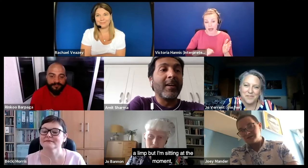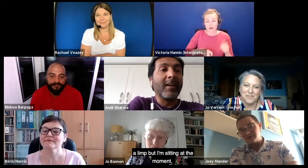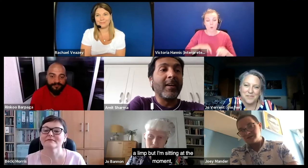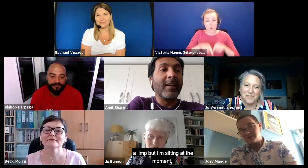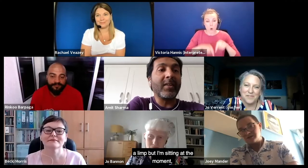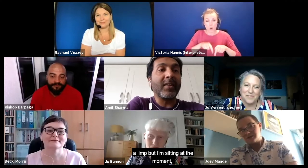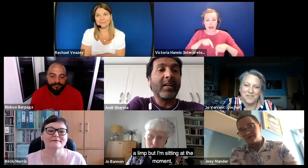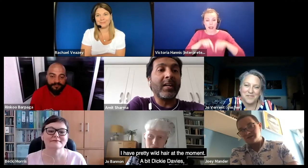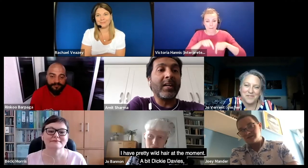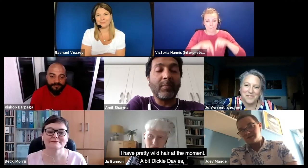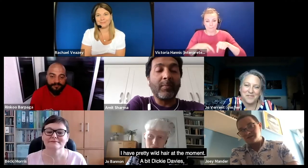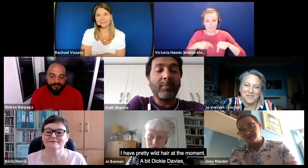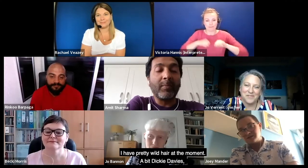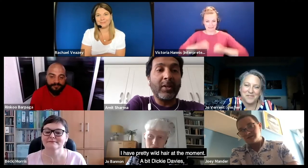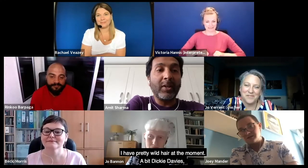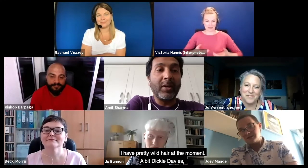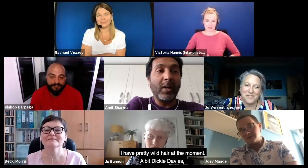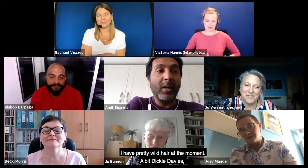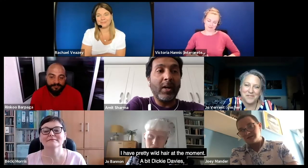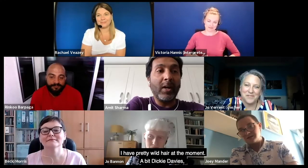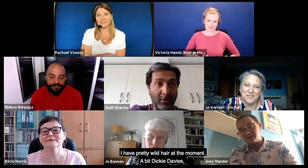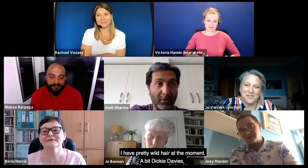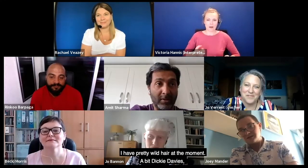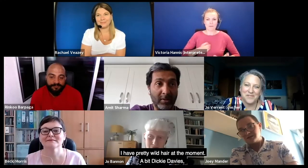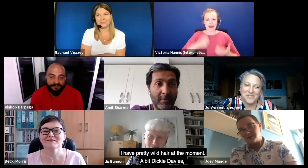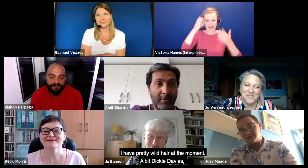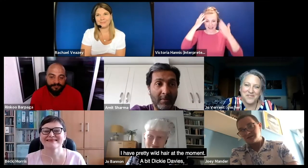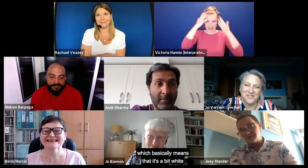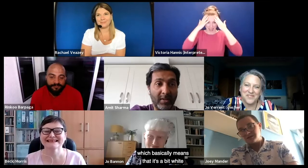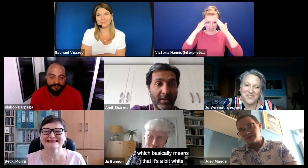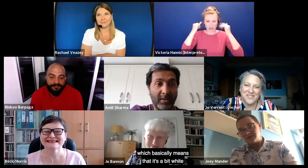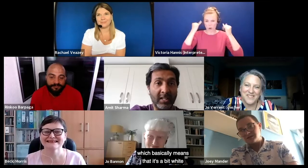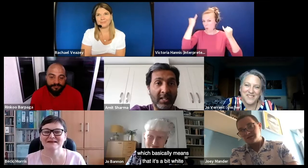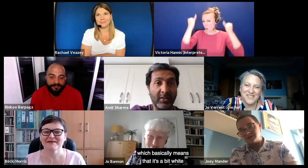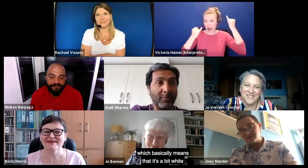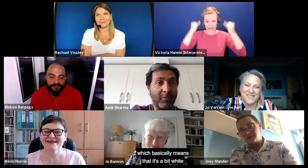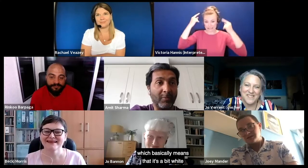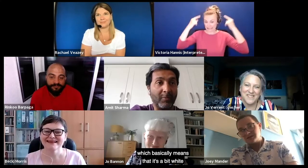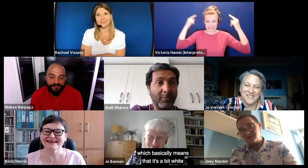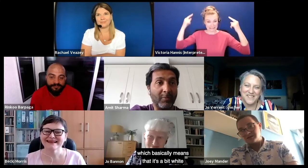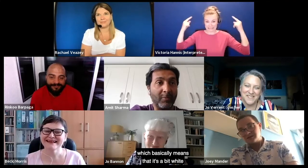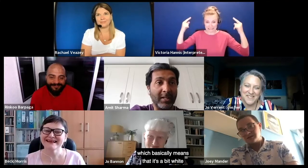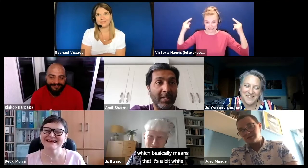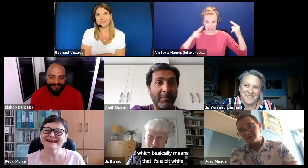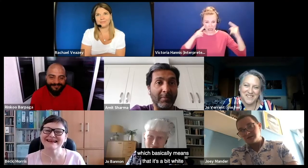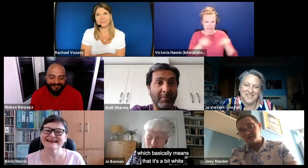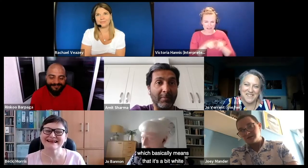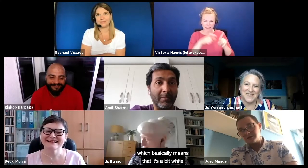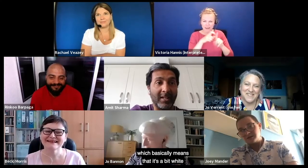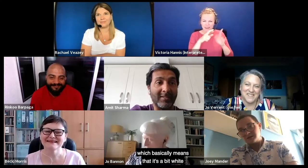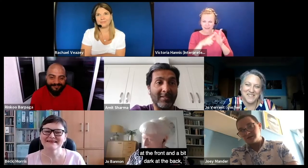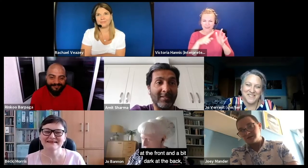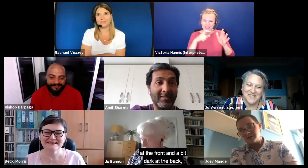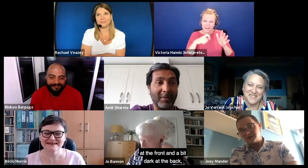at the moment. I have pretty wild hair at the moment, a bit Dickie Davis, which basically means that